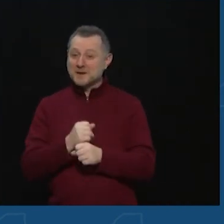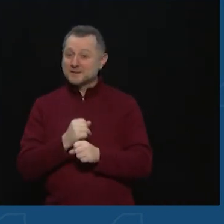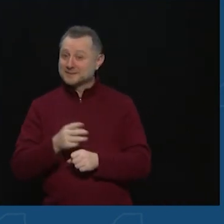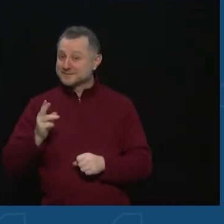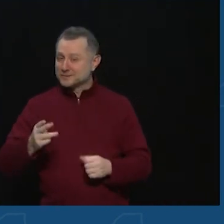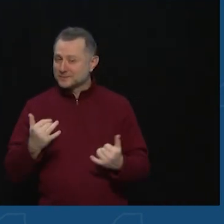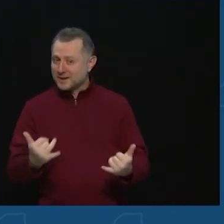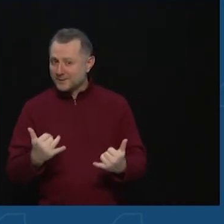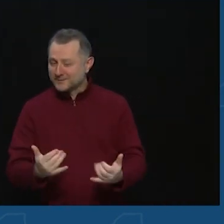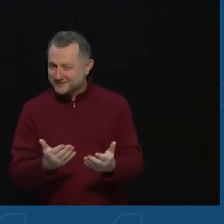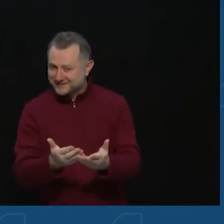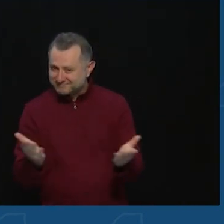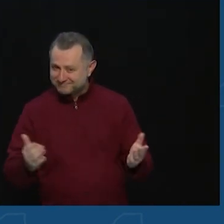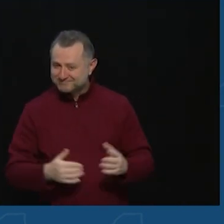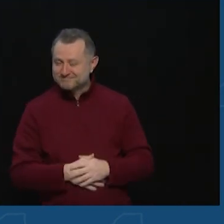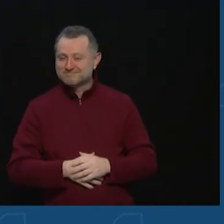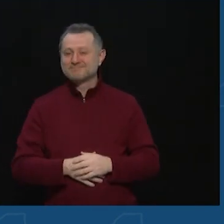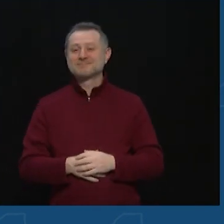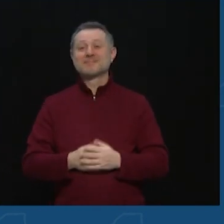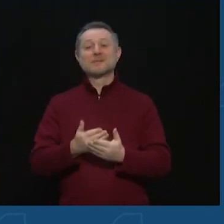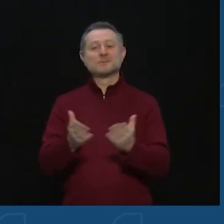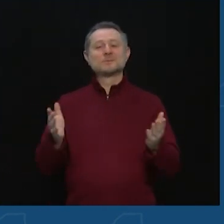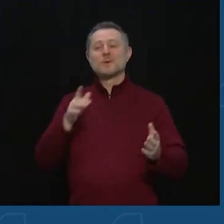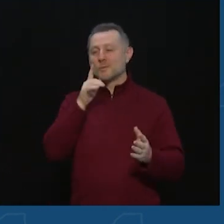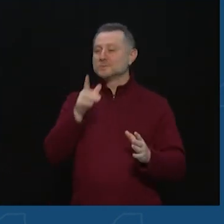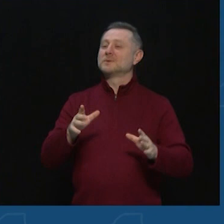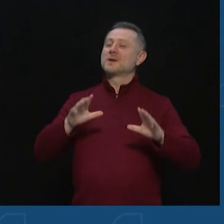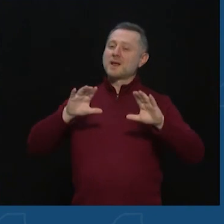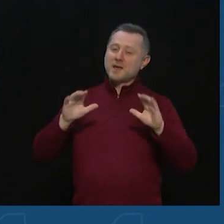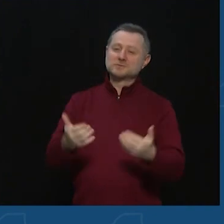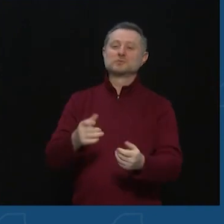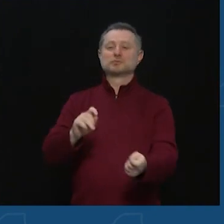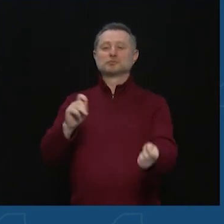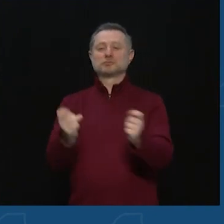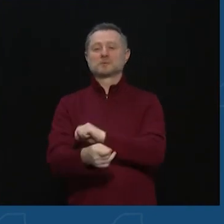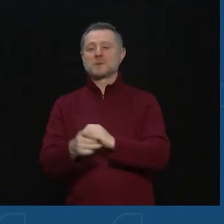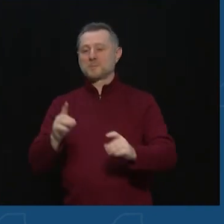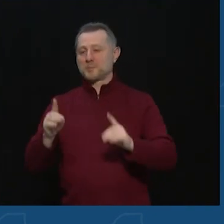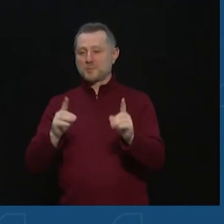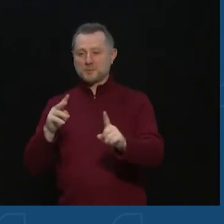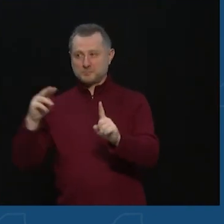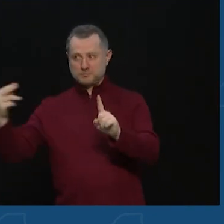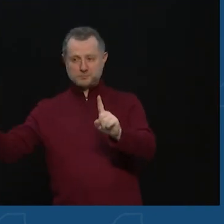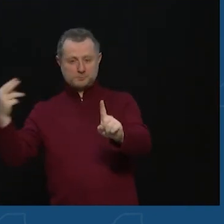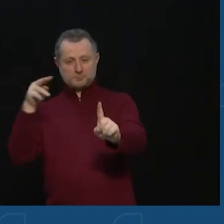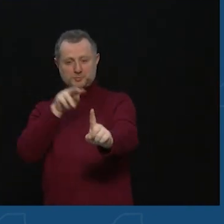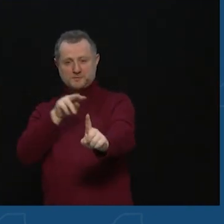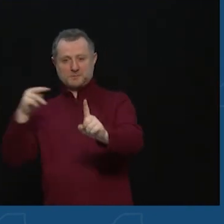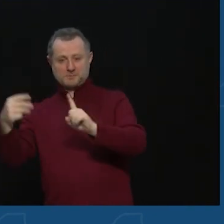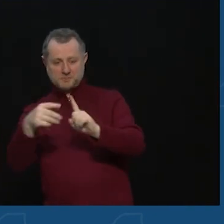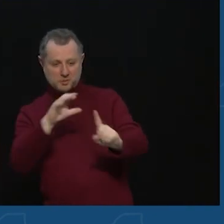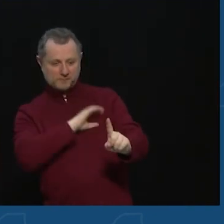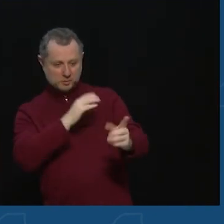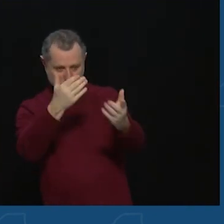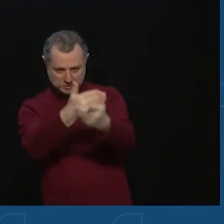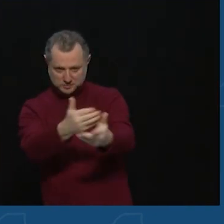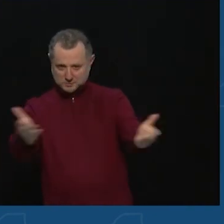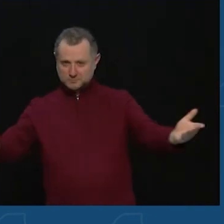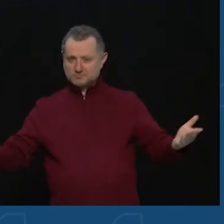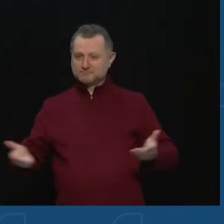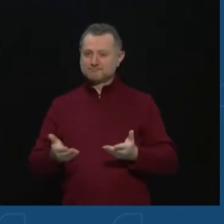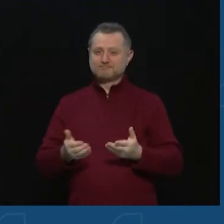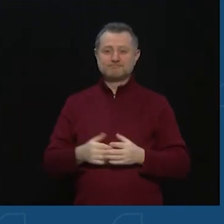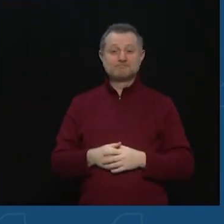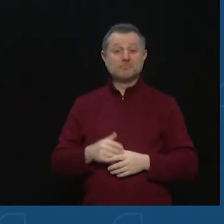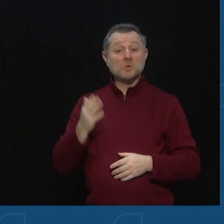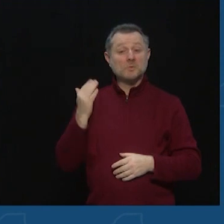said, you are the class that is going to change people's perceptions of law enforcement by your deeds every single day,